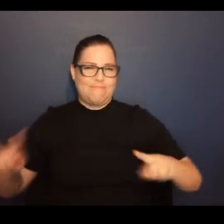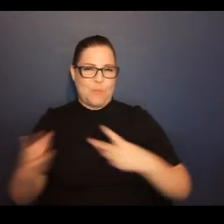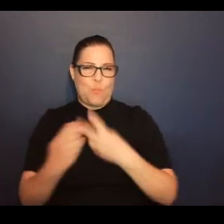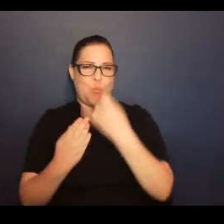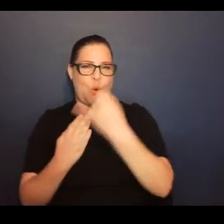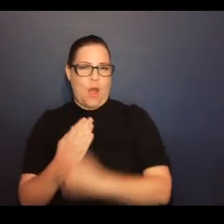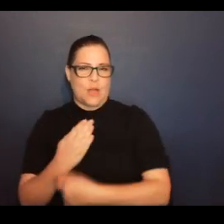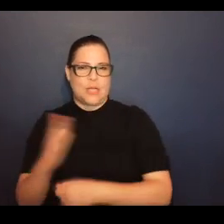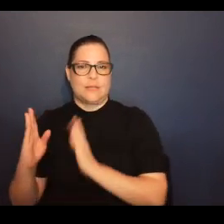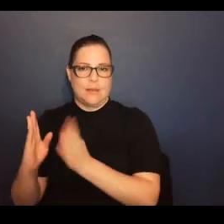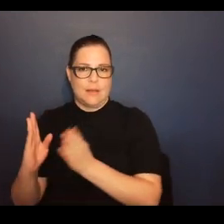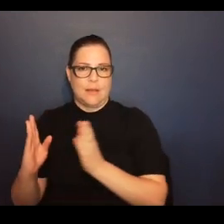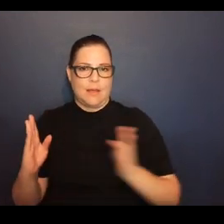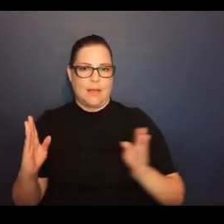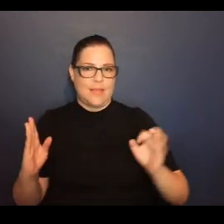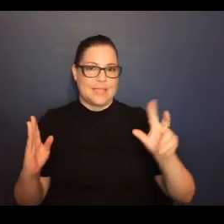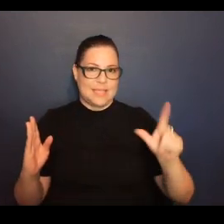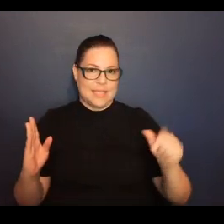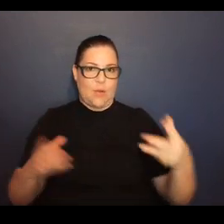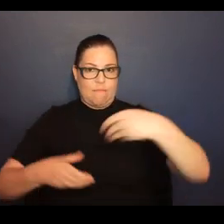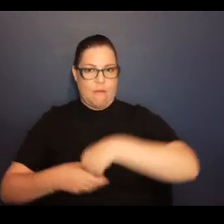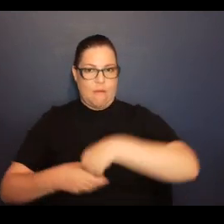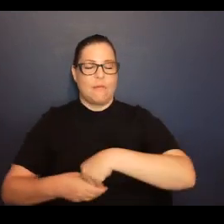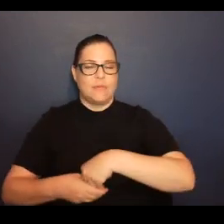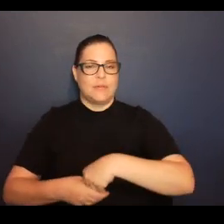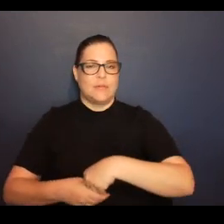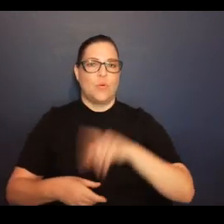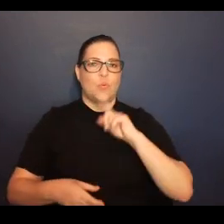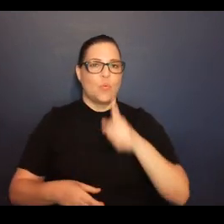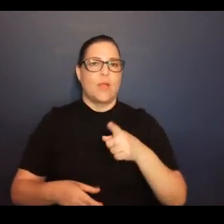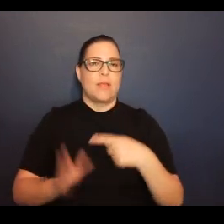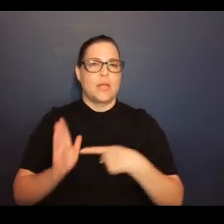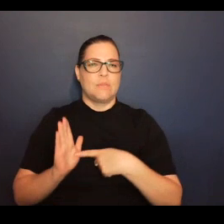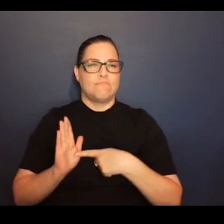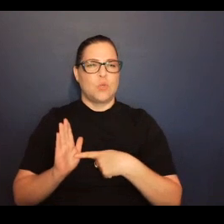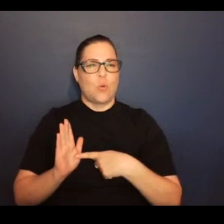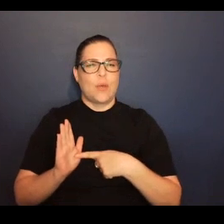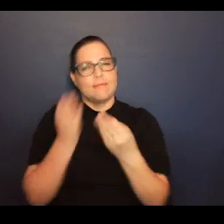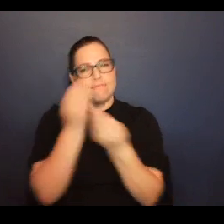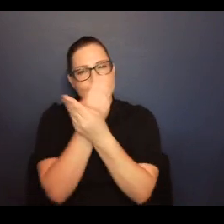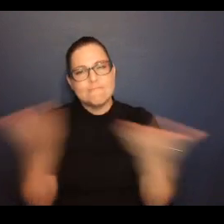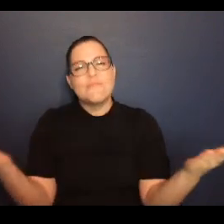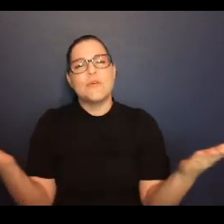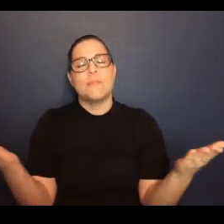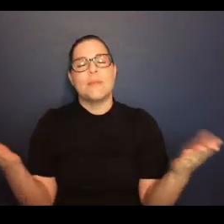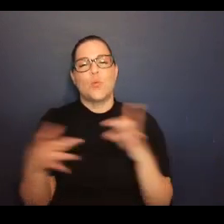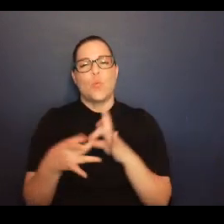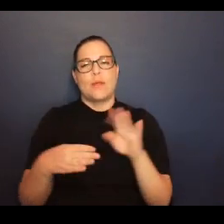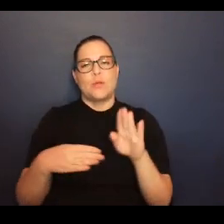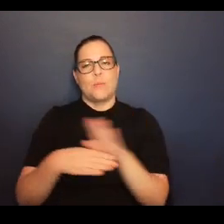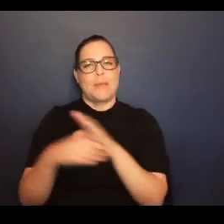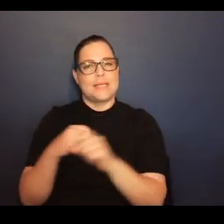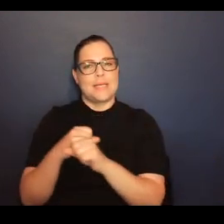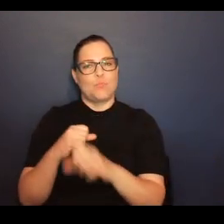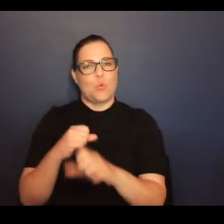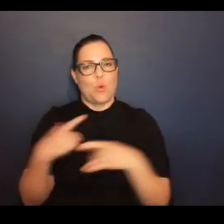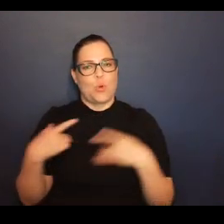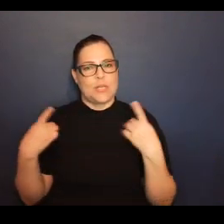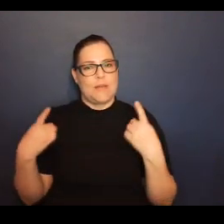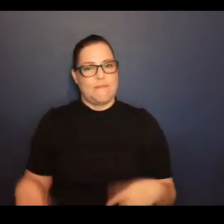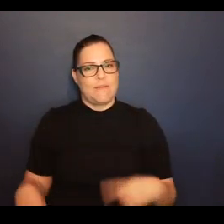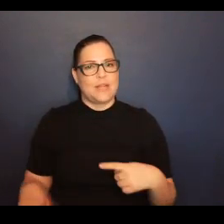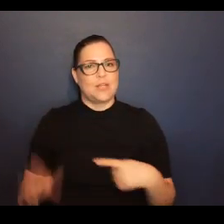the CRA completed at the marina. And this is to just basically disseminate information during our business promotional events to the community about